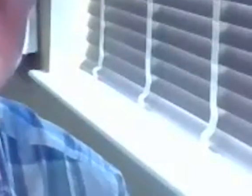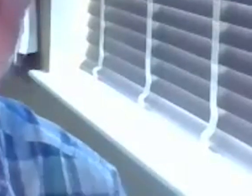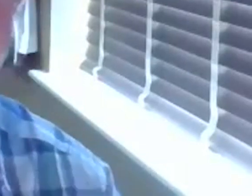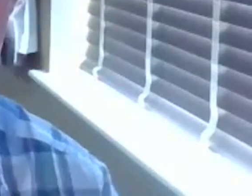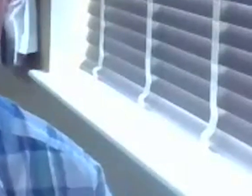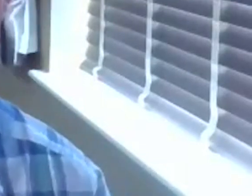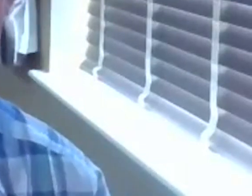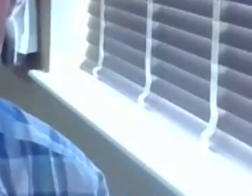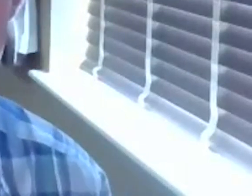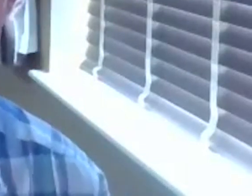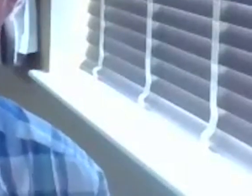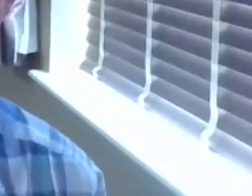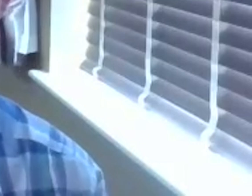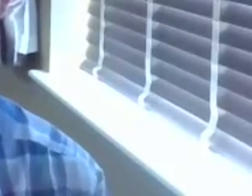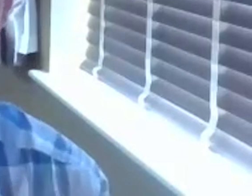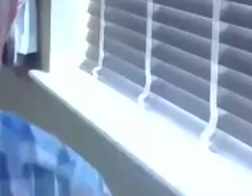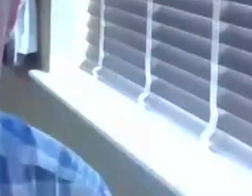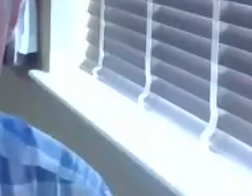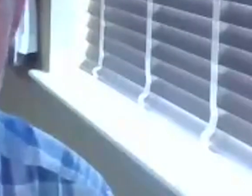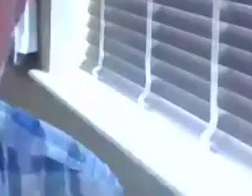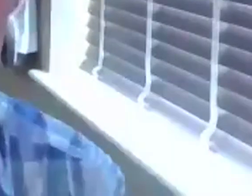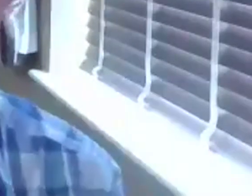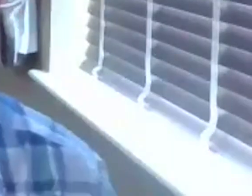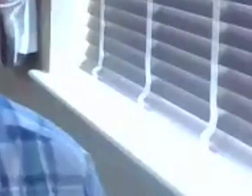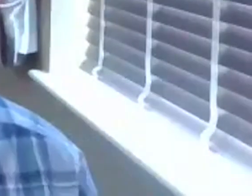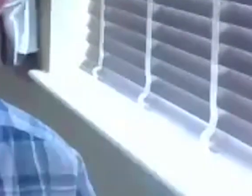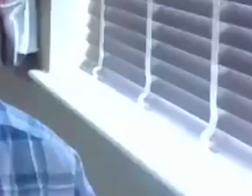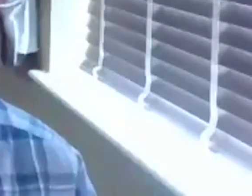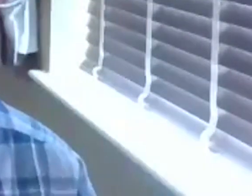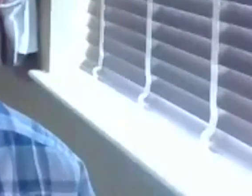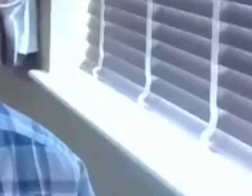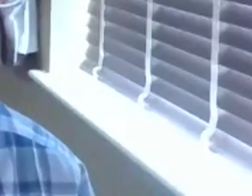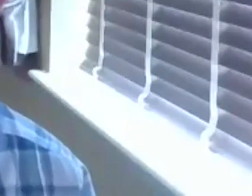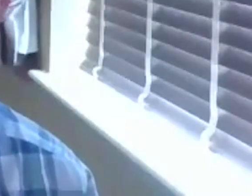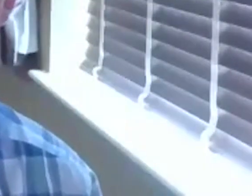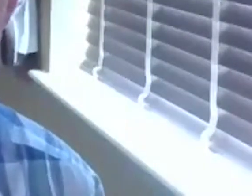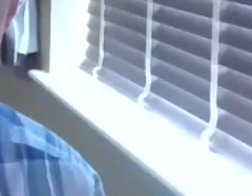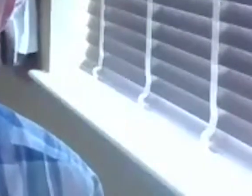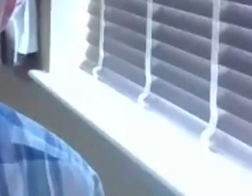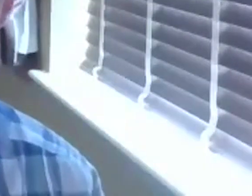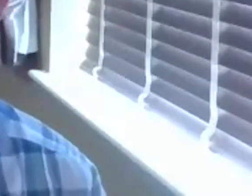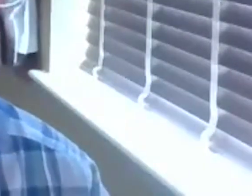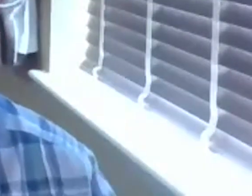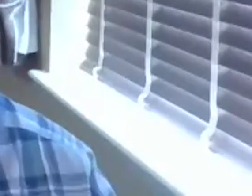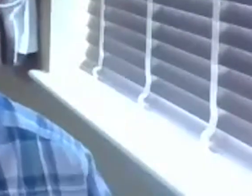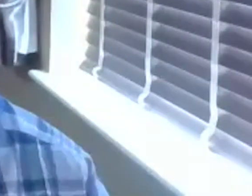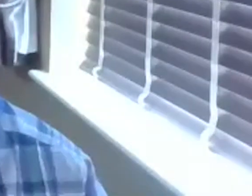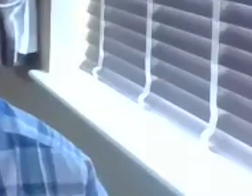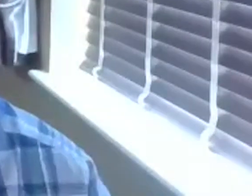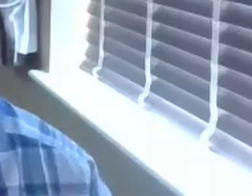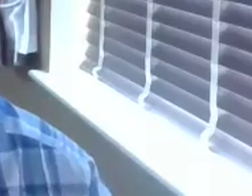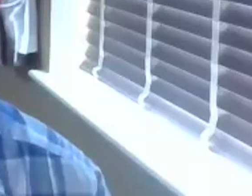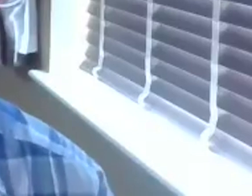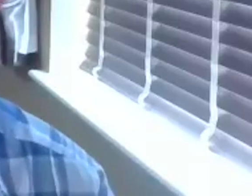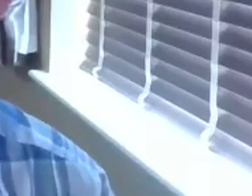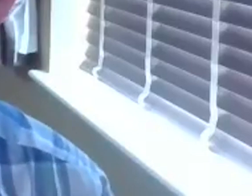like the diagnostic screeners are typically for the English language. But if a child is really dyslexic, they will show those characteristics in